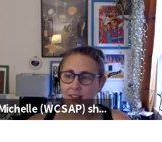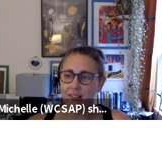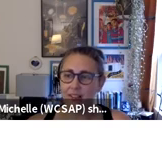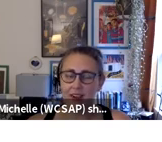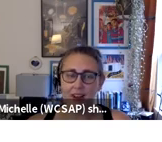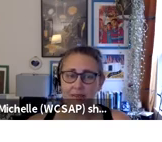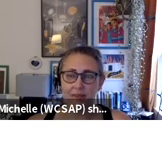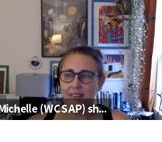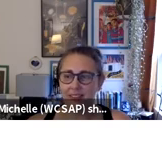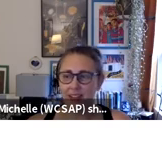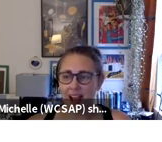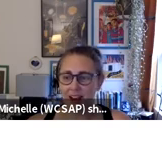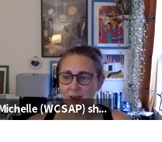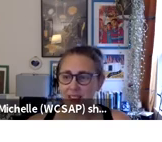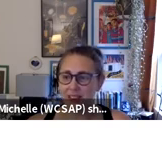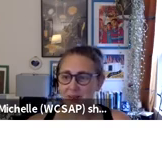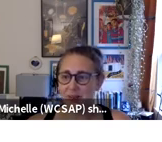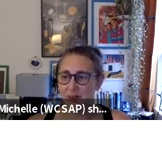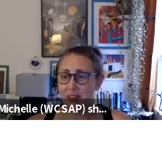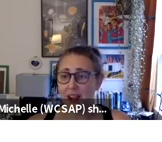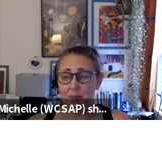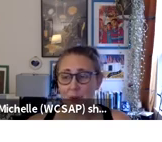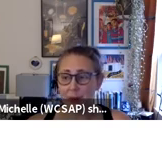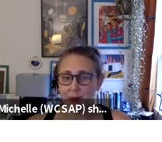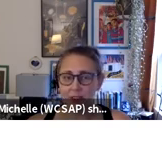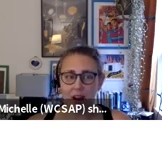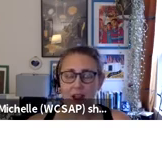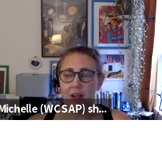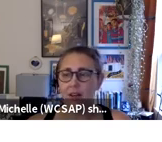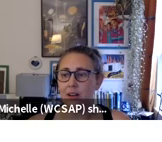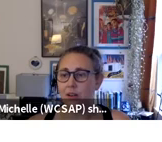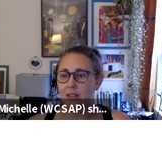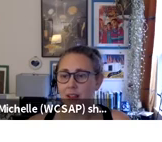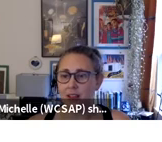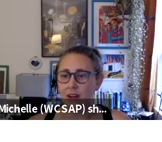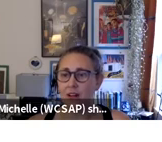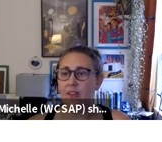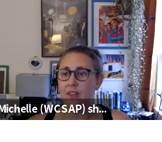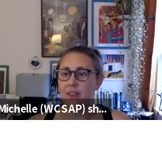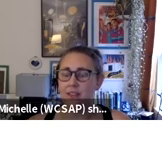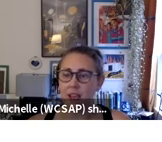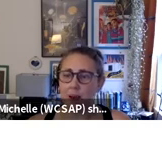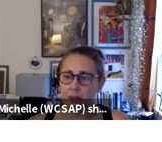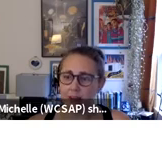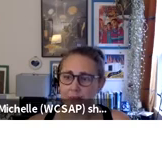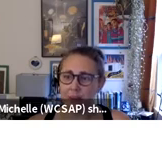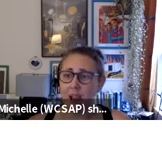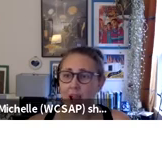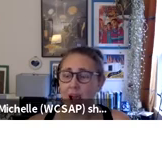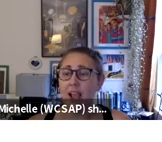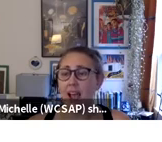hey, I know racism is real. I'm a white person. I'm not going to know exactly all of the things that's